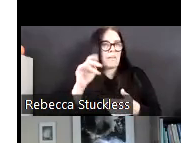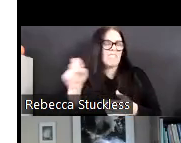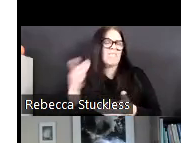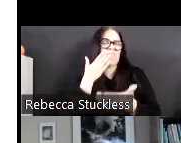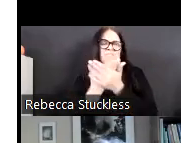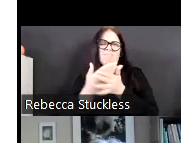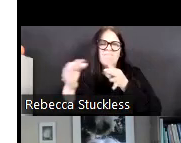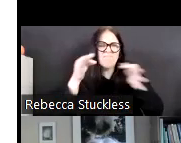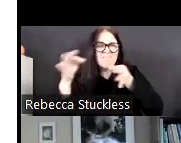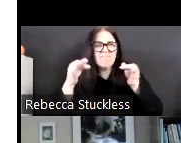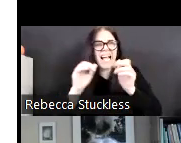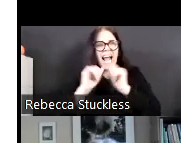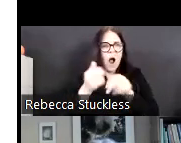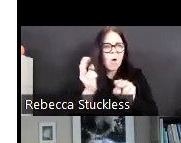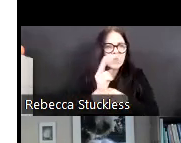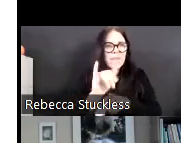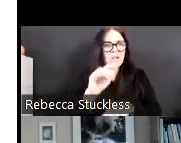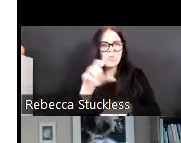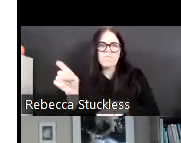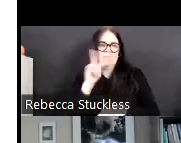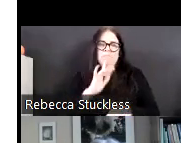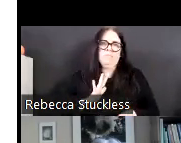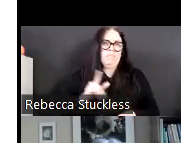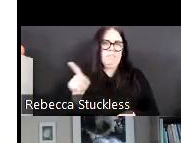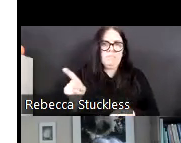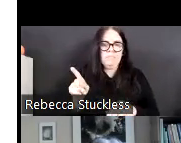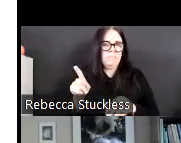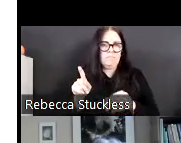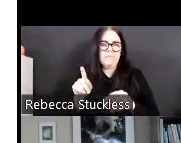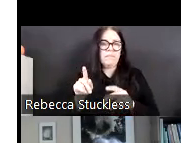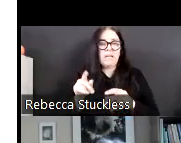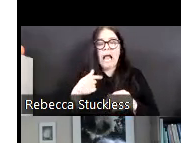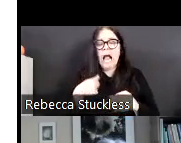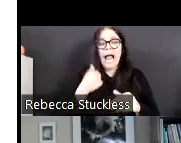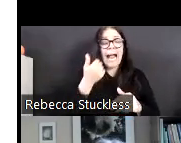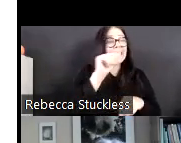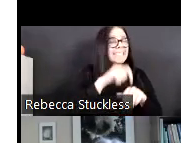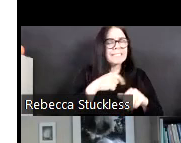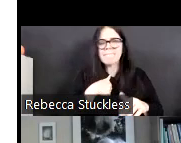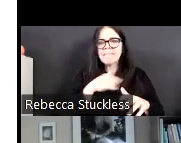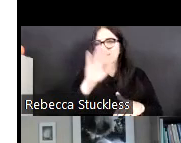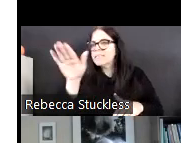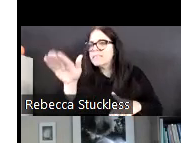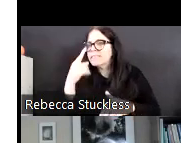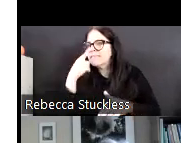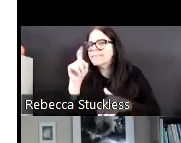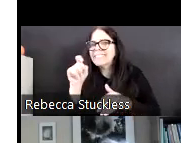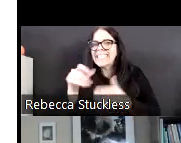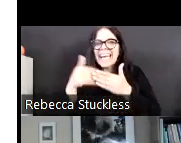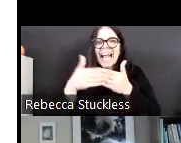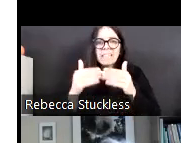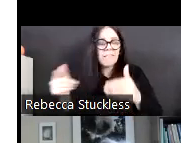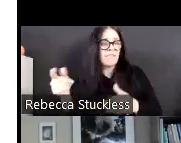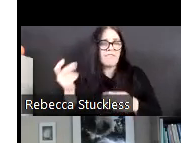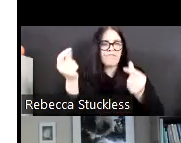explanation of how to use the tools. They're very helpful, very responsive. Anytime I ask for next level, they're right on it. Yeah,